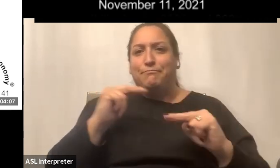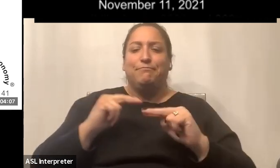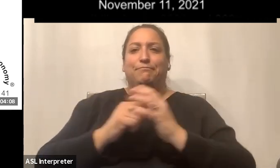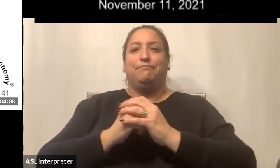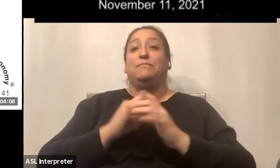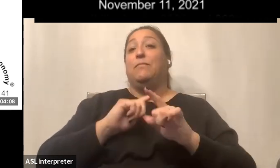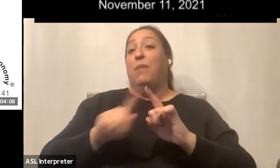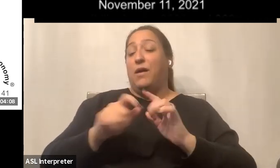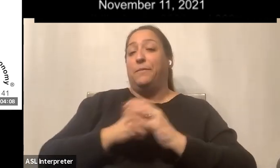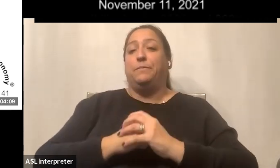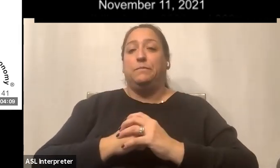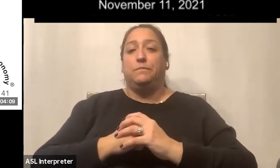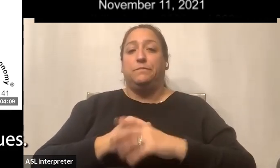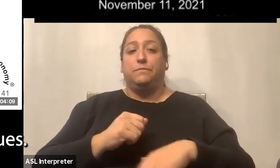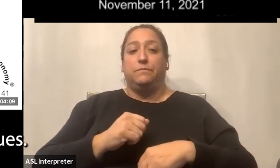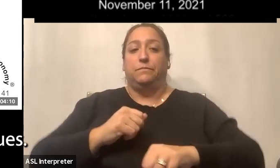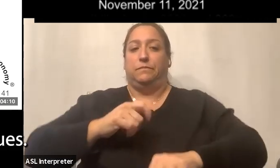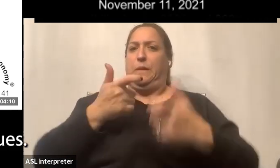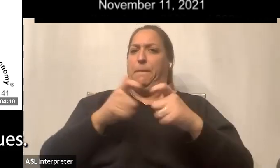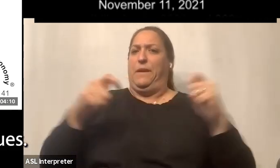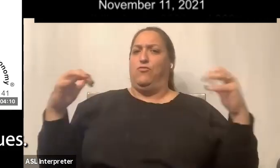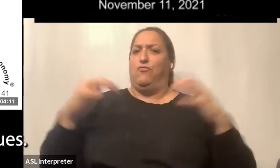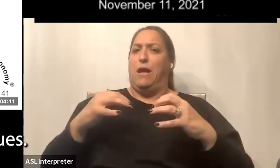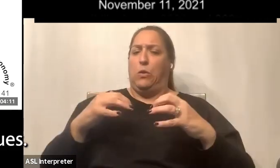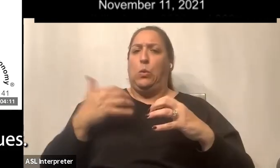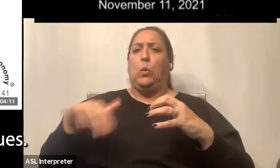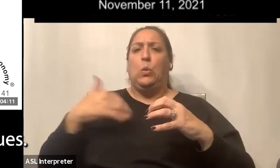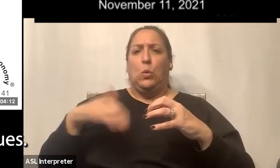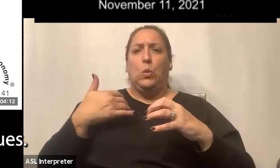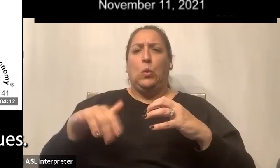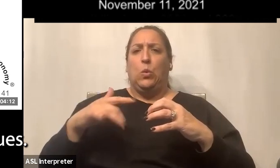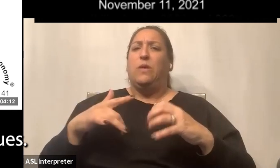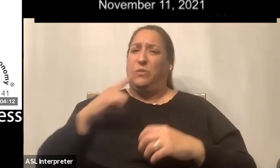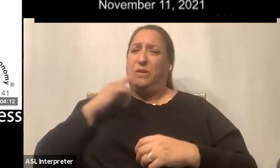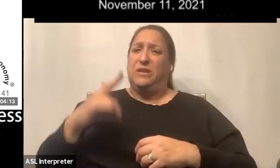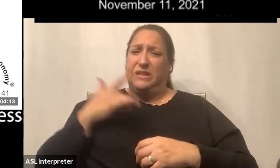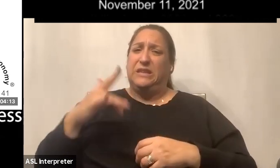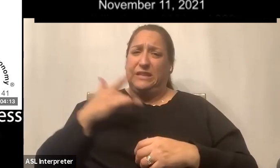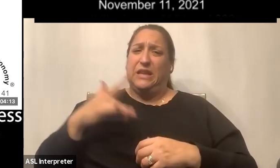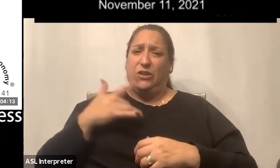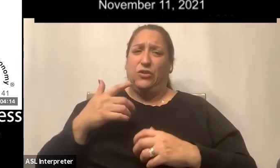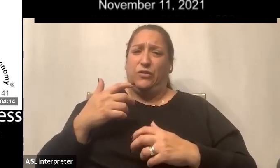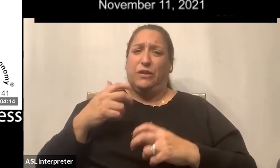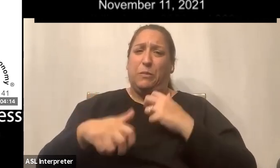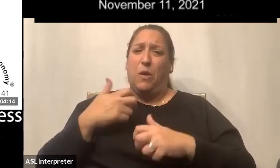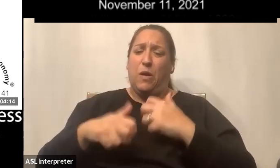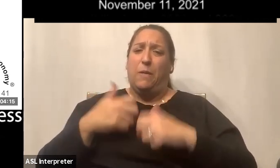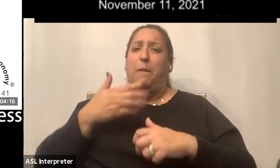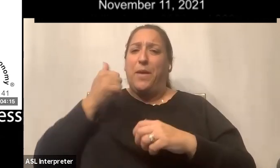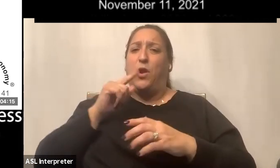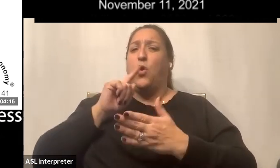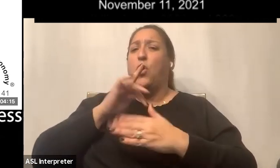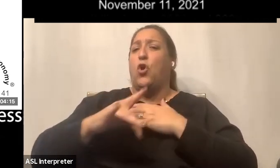but a big crowd can be a turnoff to someone with sensory issues. So how about early hour access to